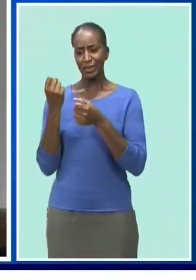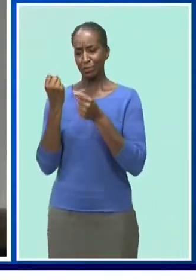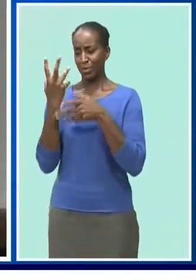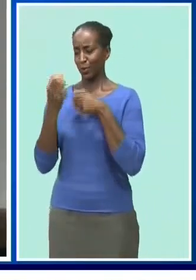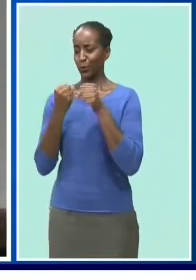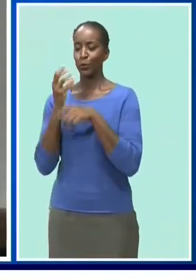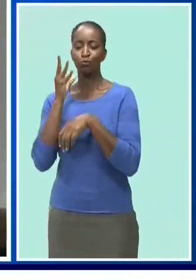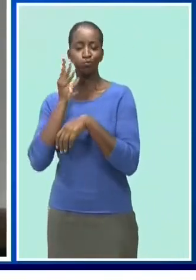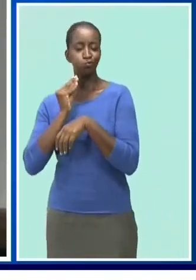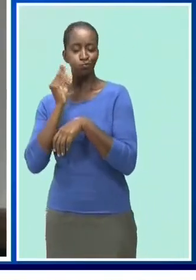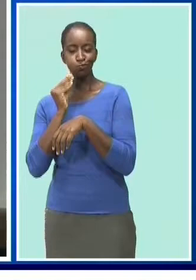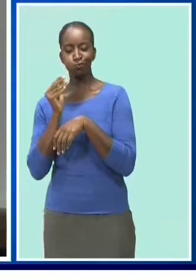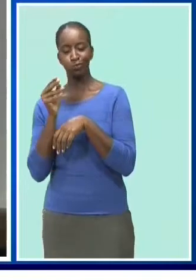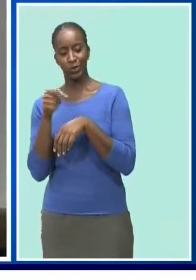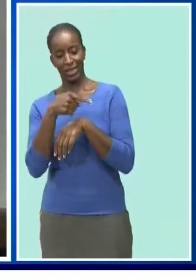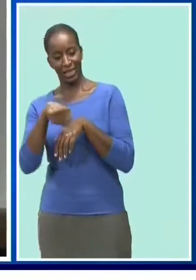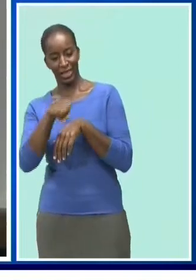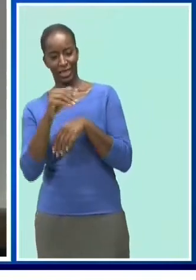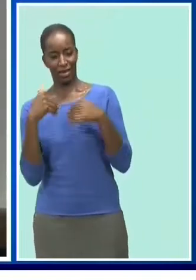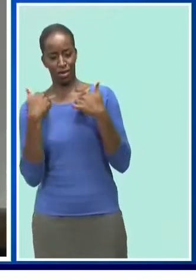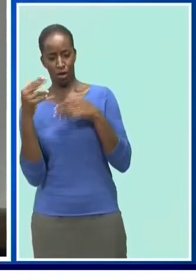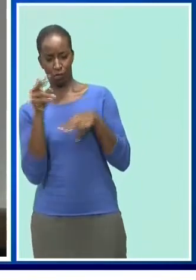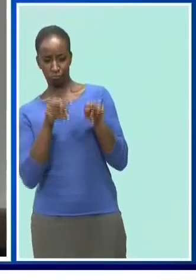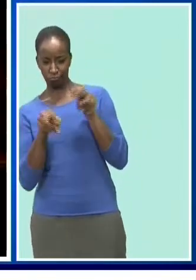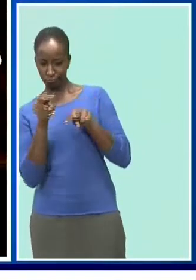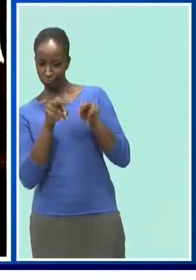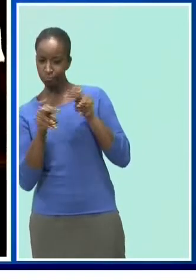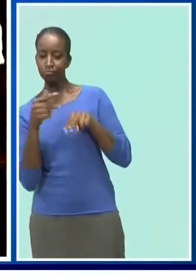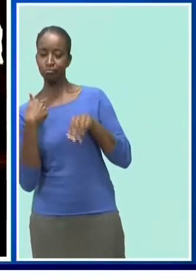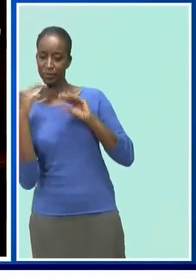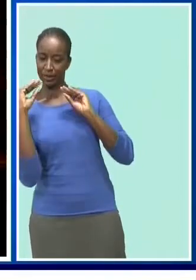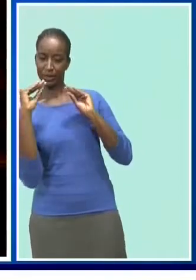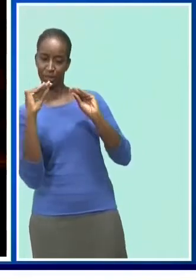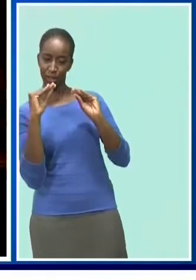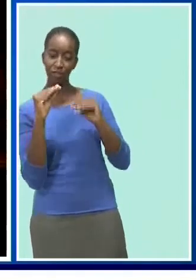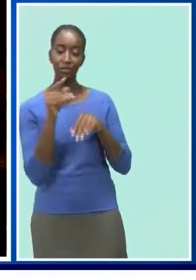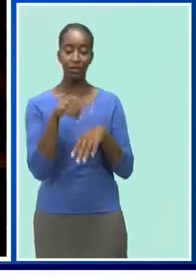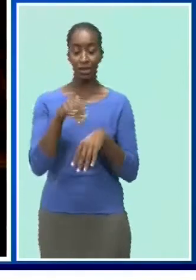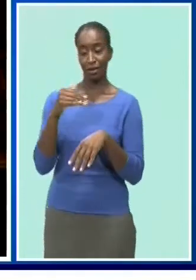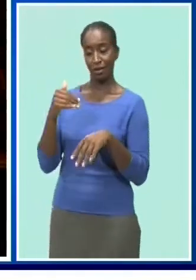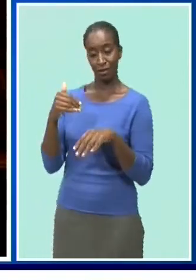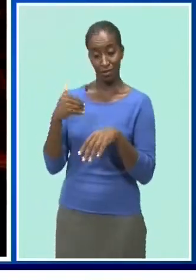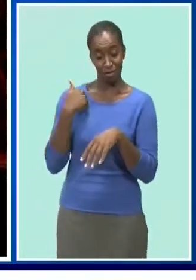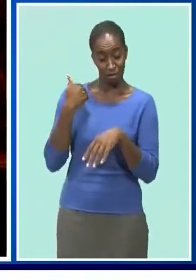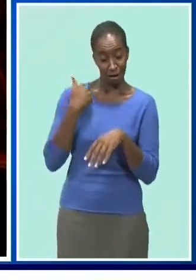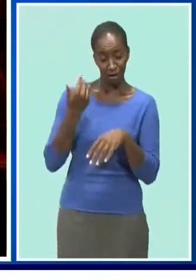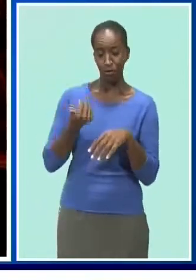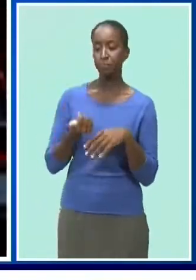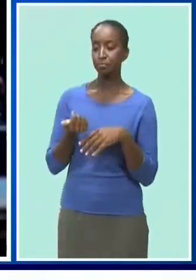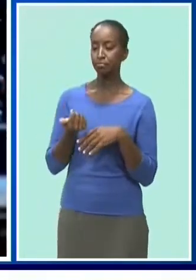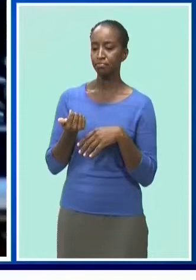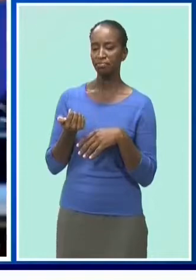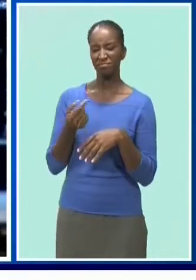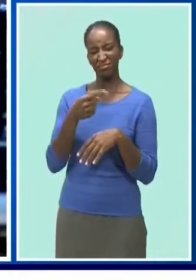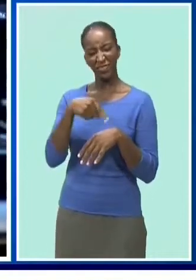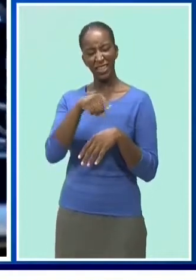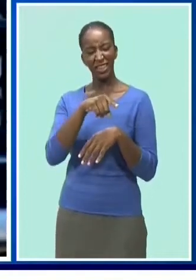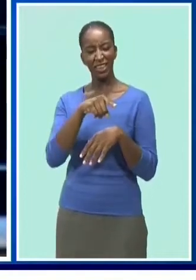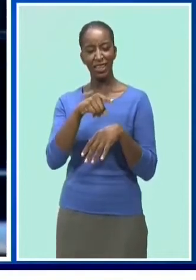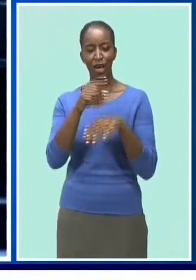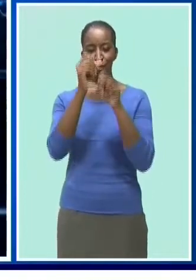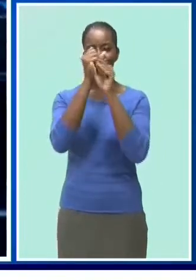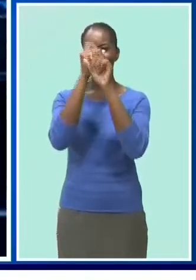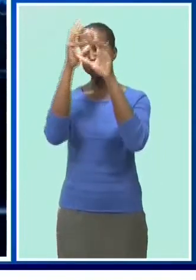ones, pass on what knowledge they have, and it also gives the younger persons who have a brand new perspective